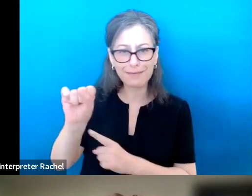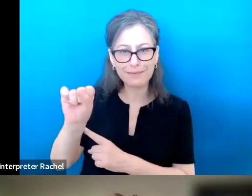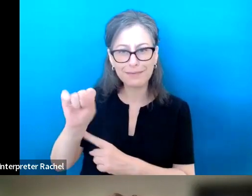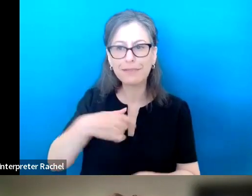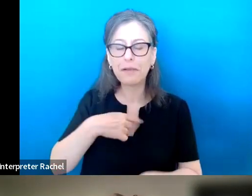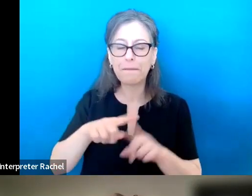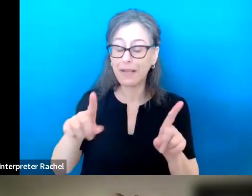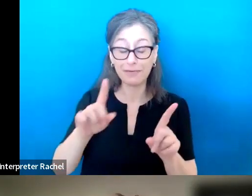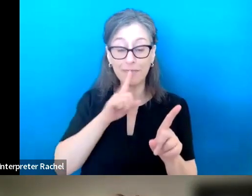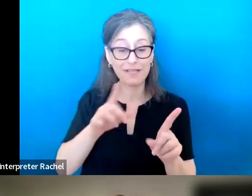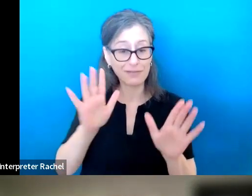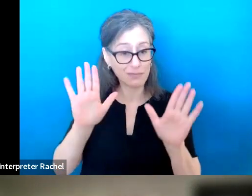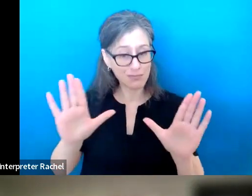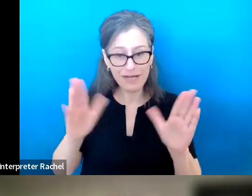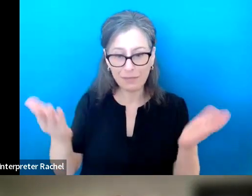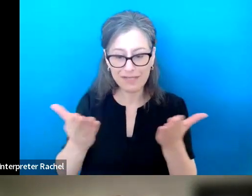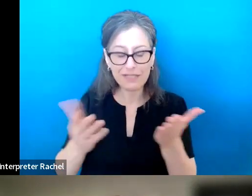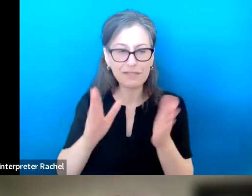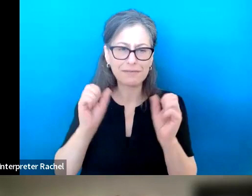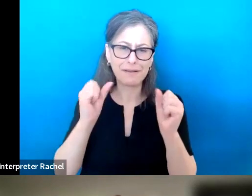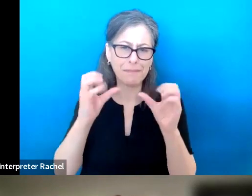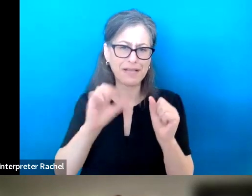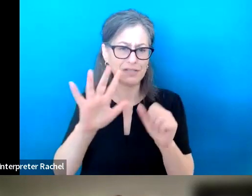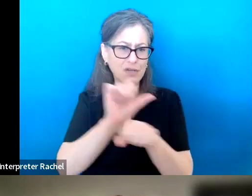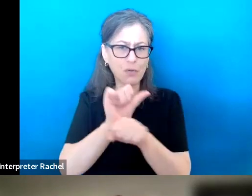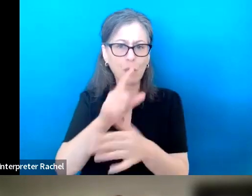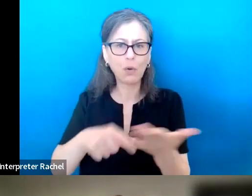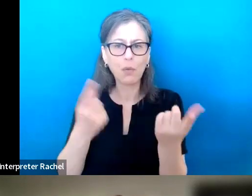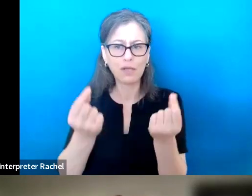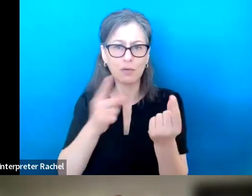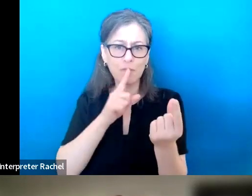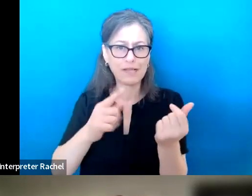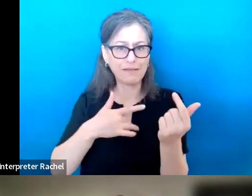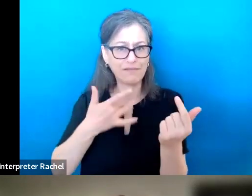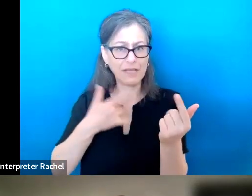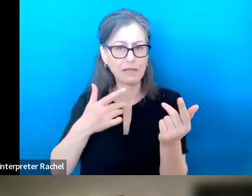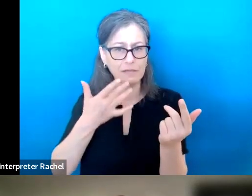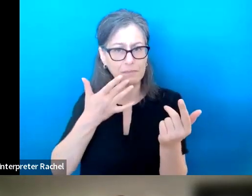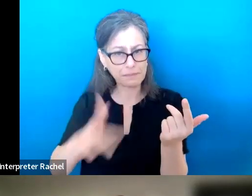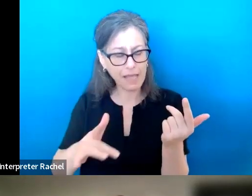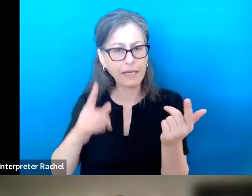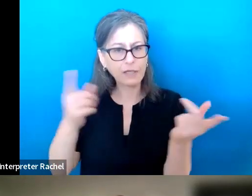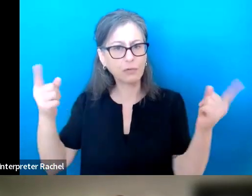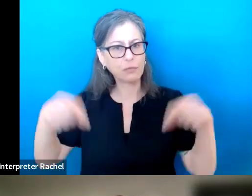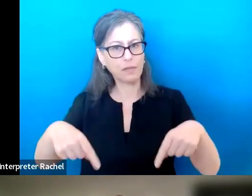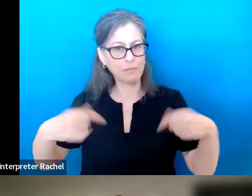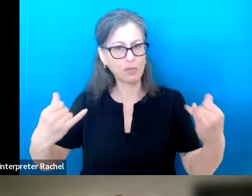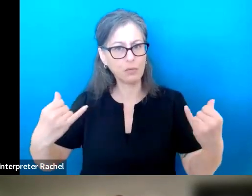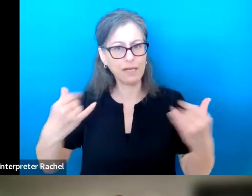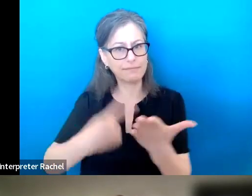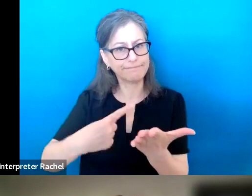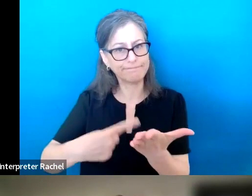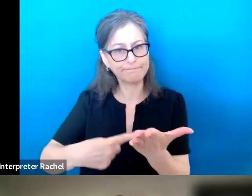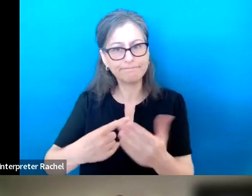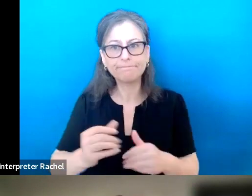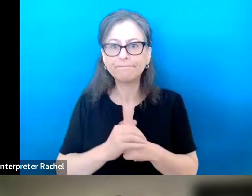It's brilliant to be here. I think it's so amazing the work that you do, and it's really a privilege to be on this with you.